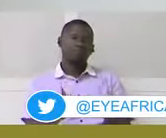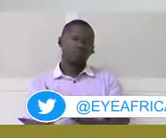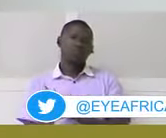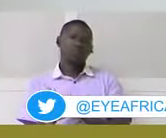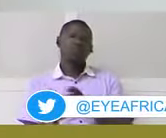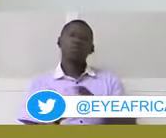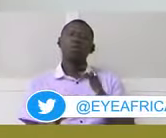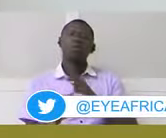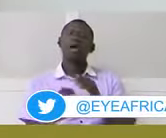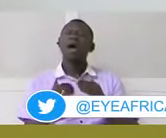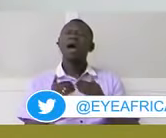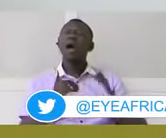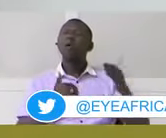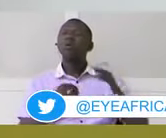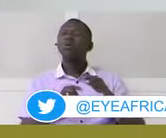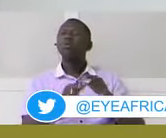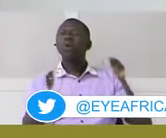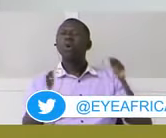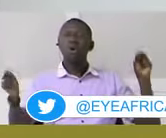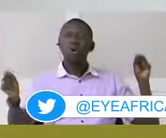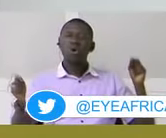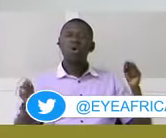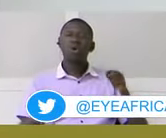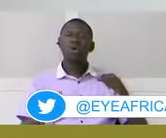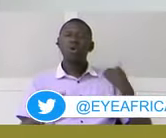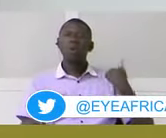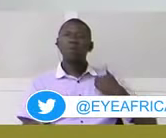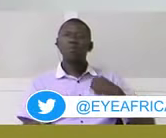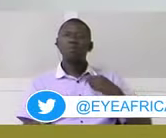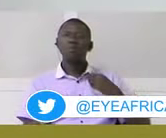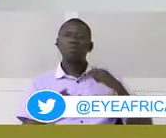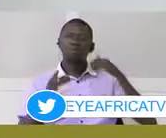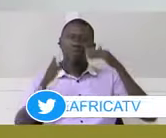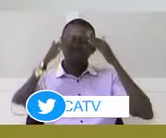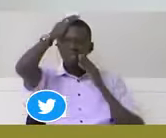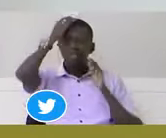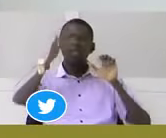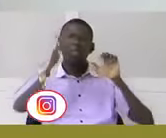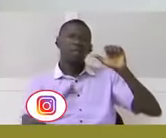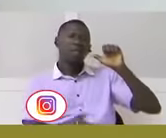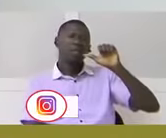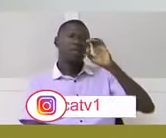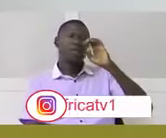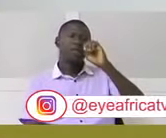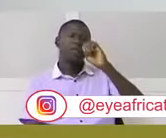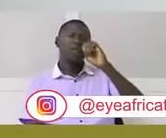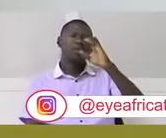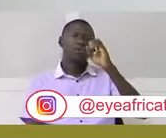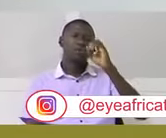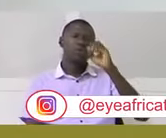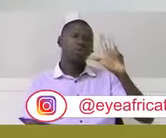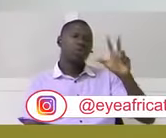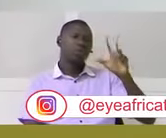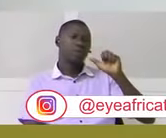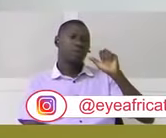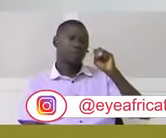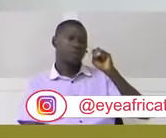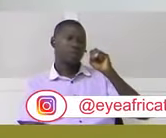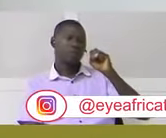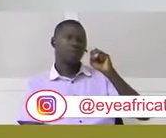they must go one day. We are from you